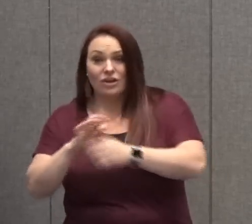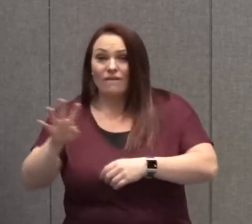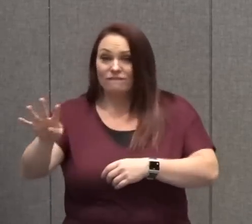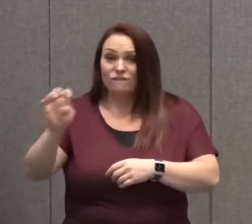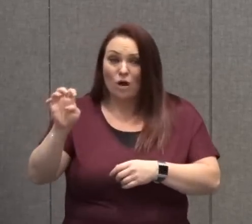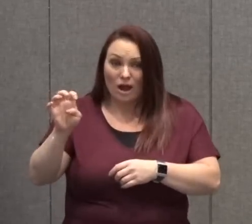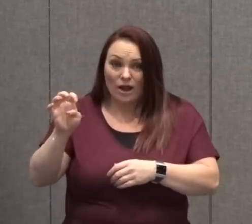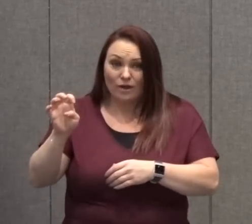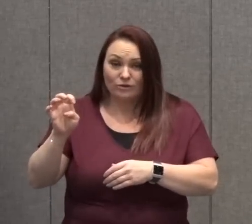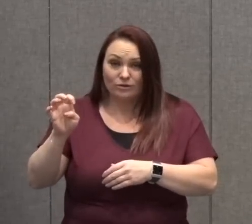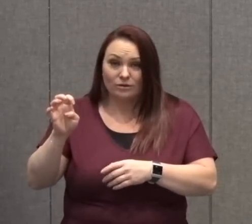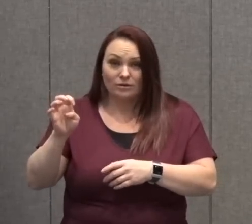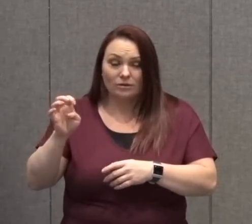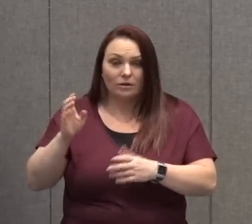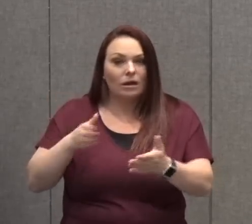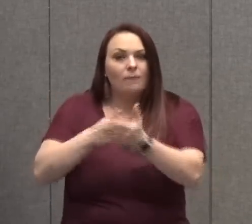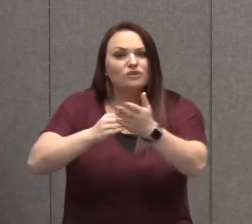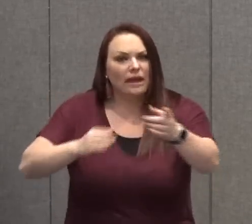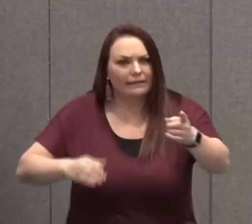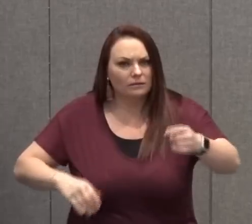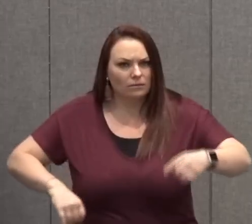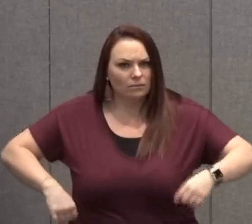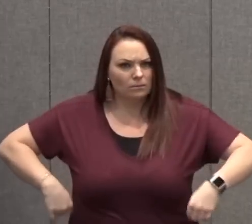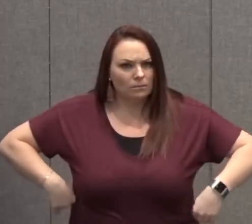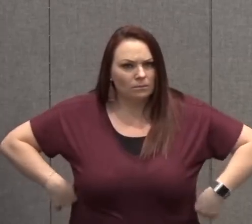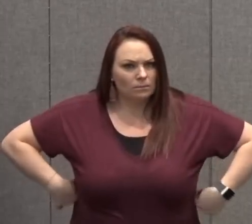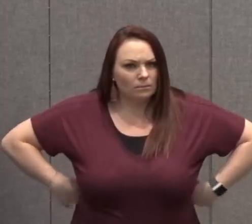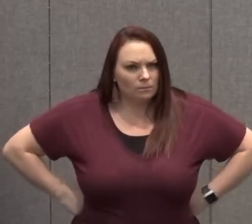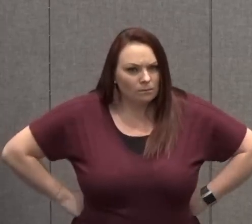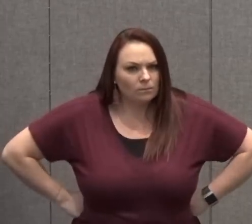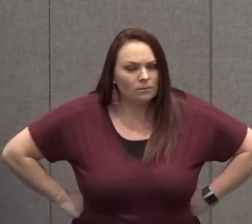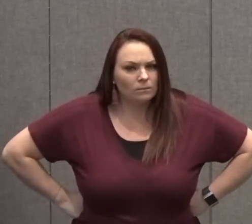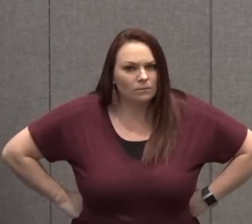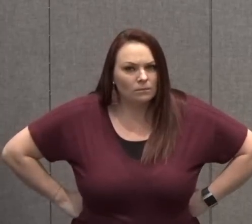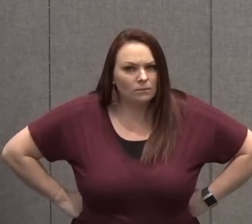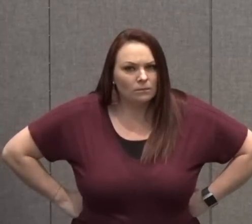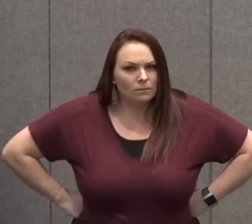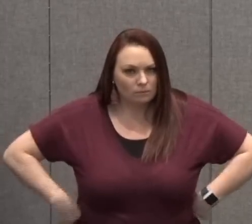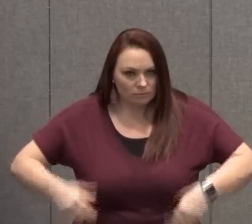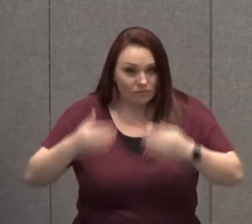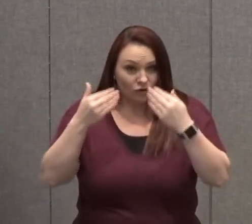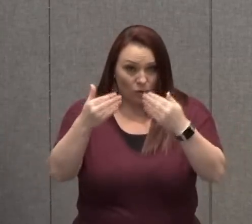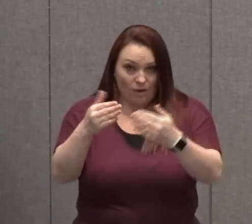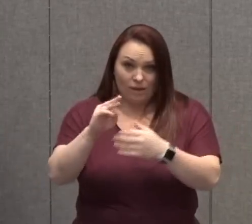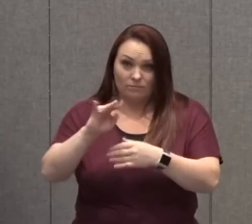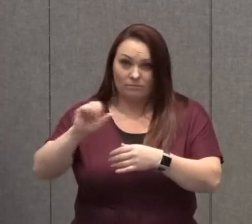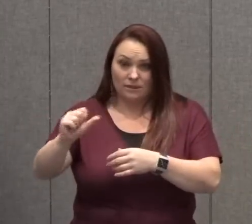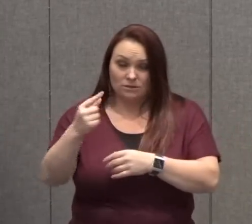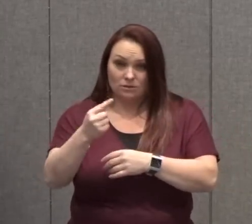400 I object what? uh oh go ahead Ms. Garcia